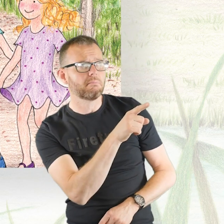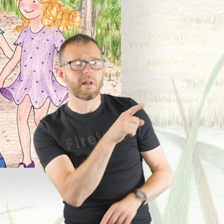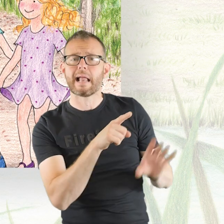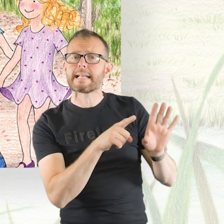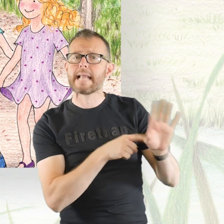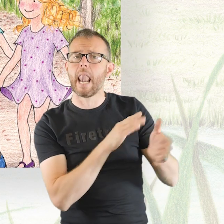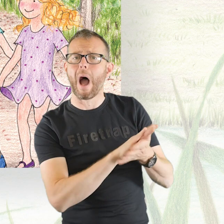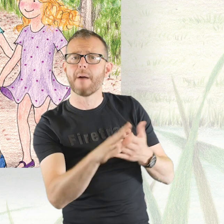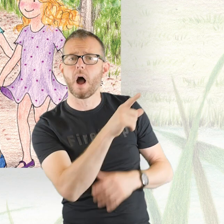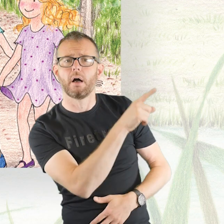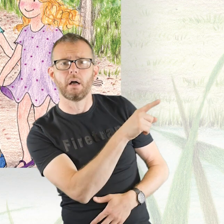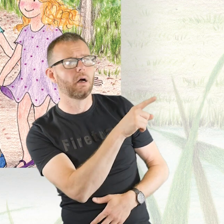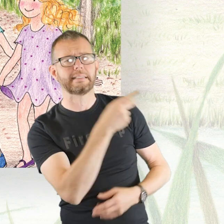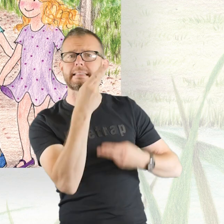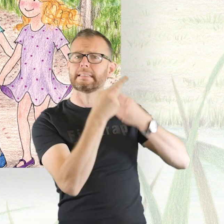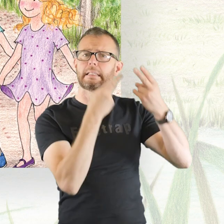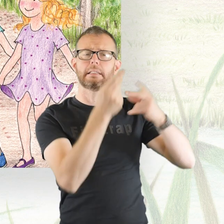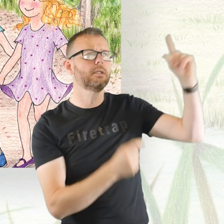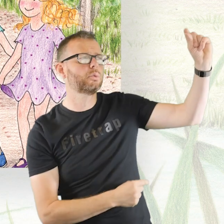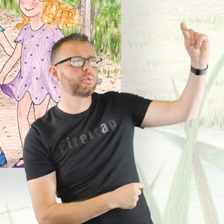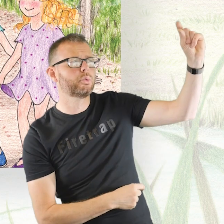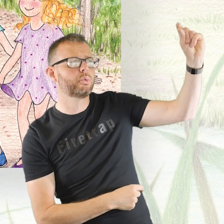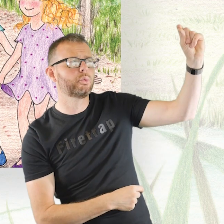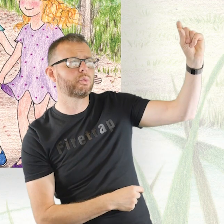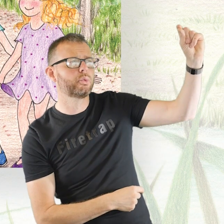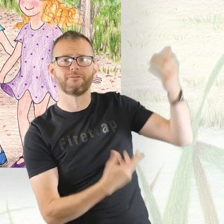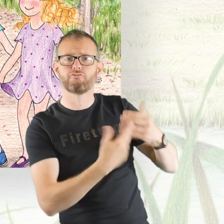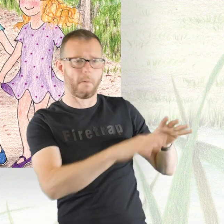The yellowhammer was singing from the top of a bush.